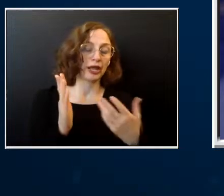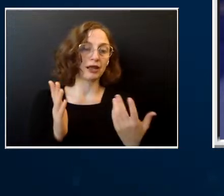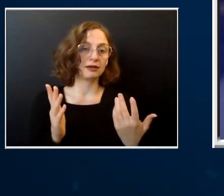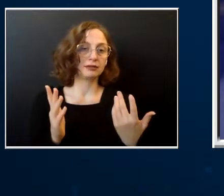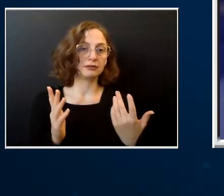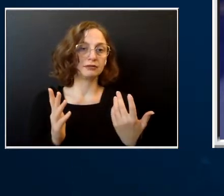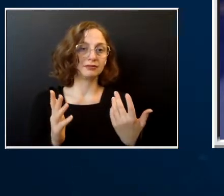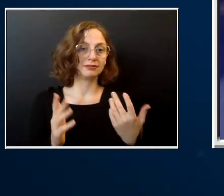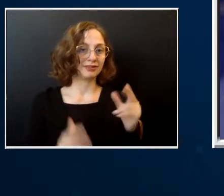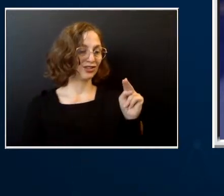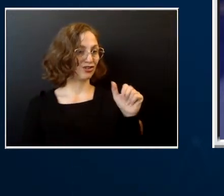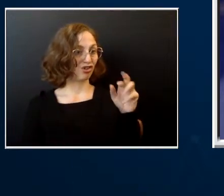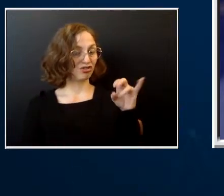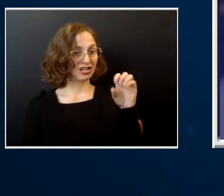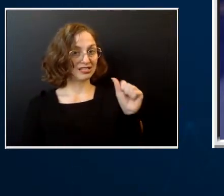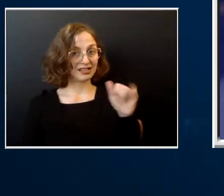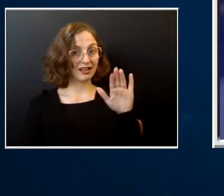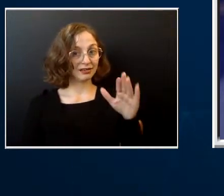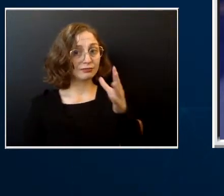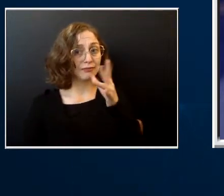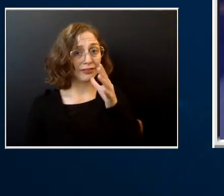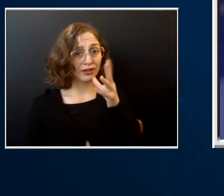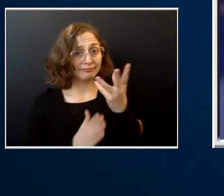those surgeries. Yeah. So